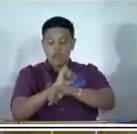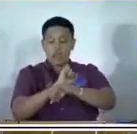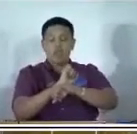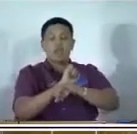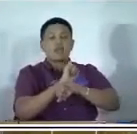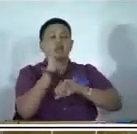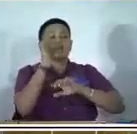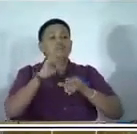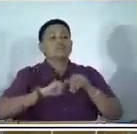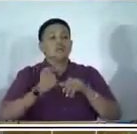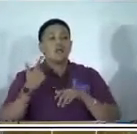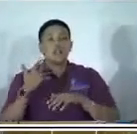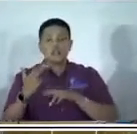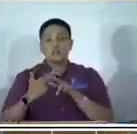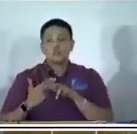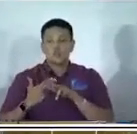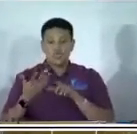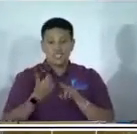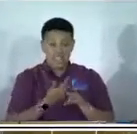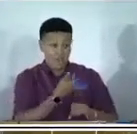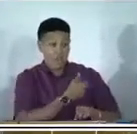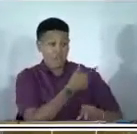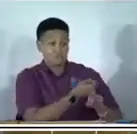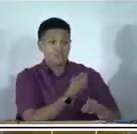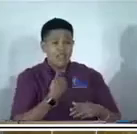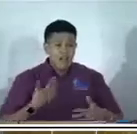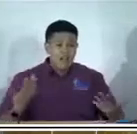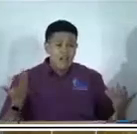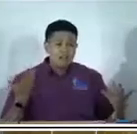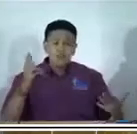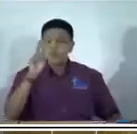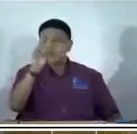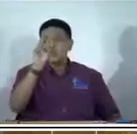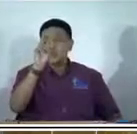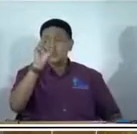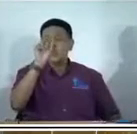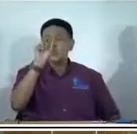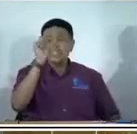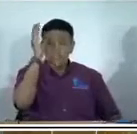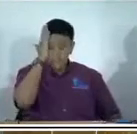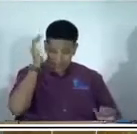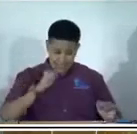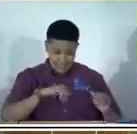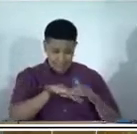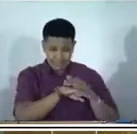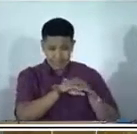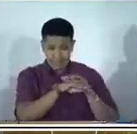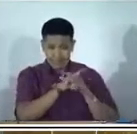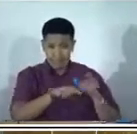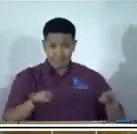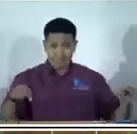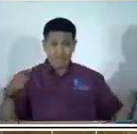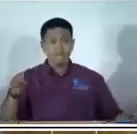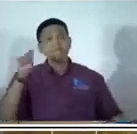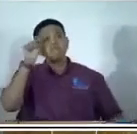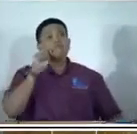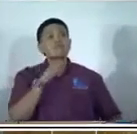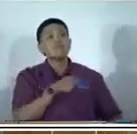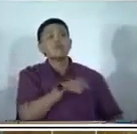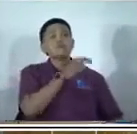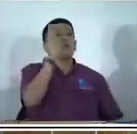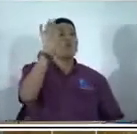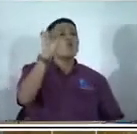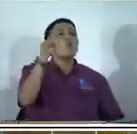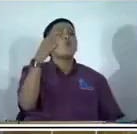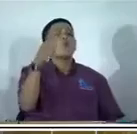begin shortly after. The hospital has a 220-bed capacity, and adolescent hospital will be the only one